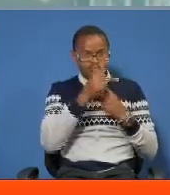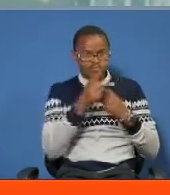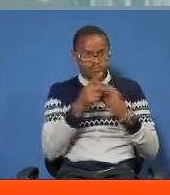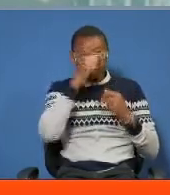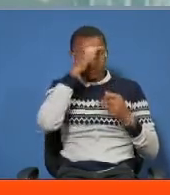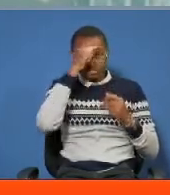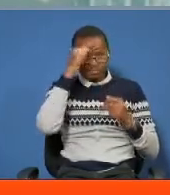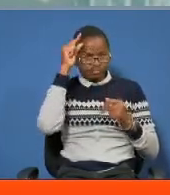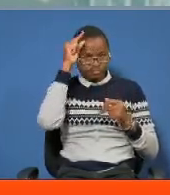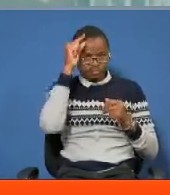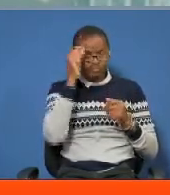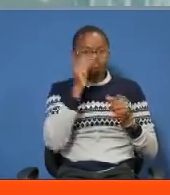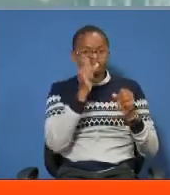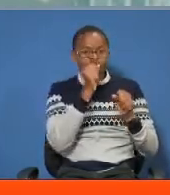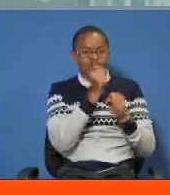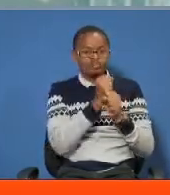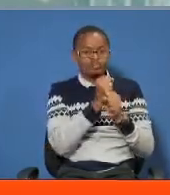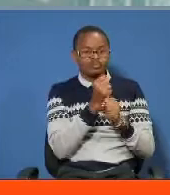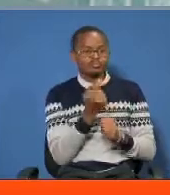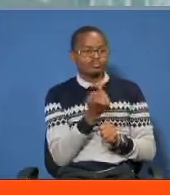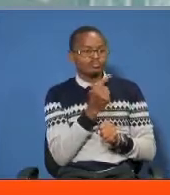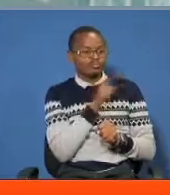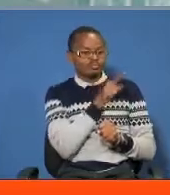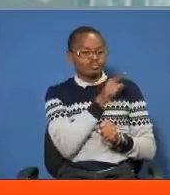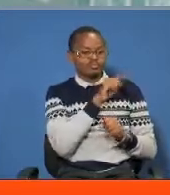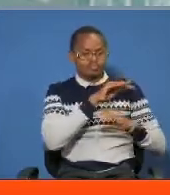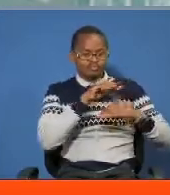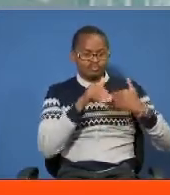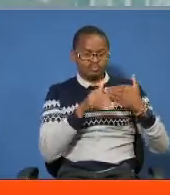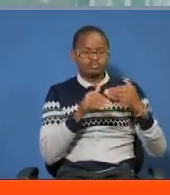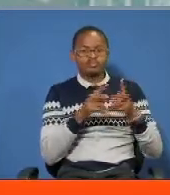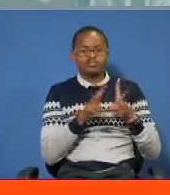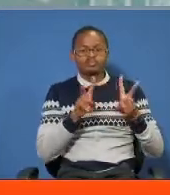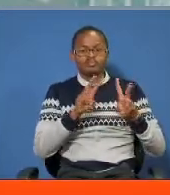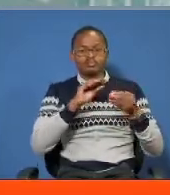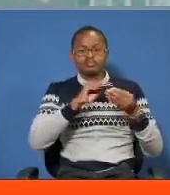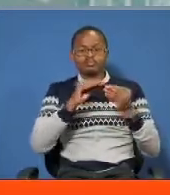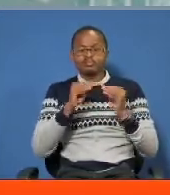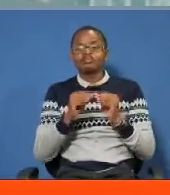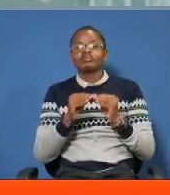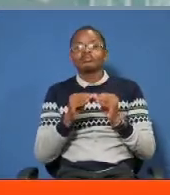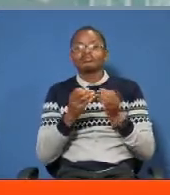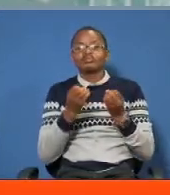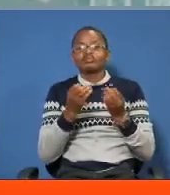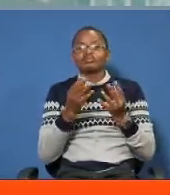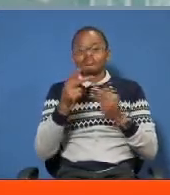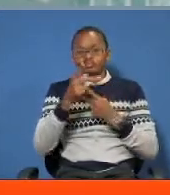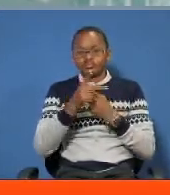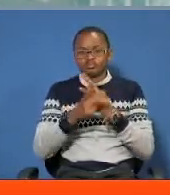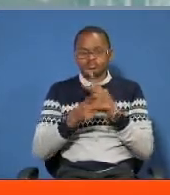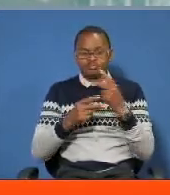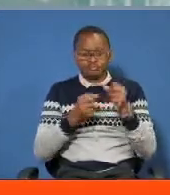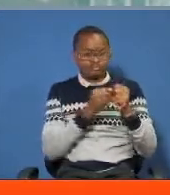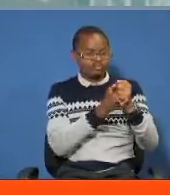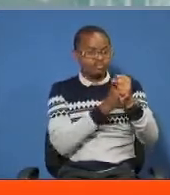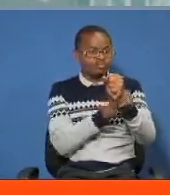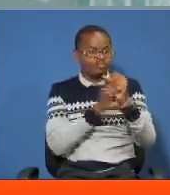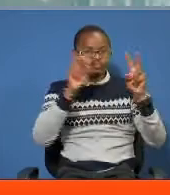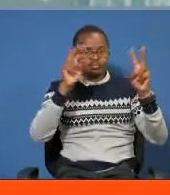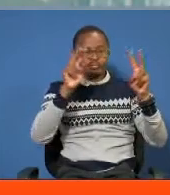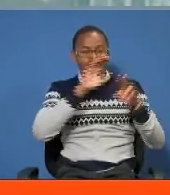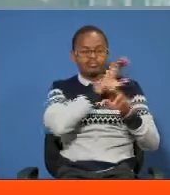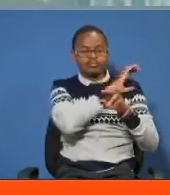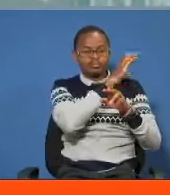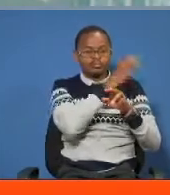for partners, because government can't do it alone, along the entire value chain of innovation, as many partners as we can to